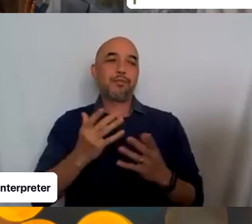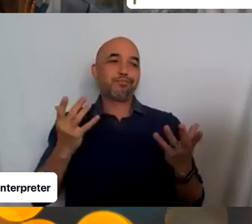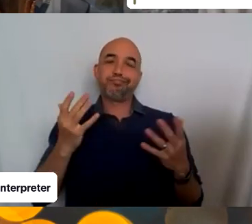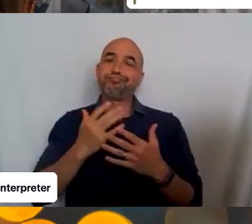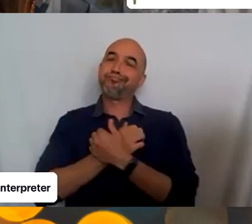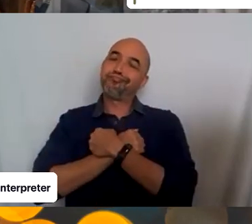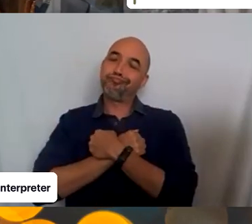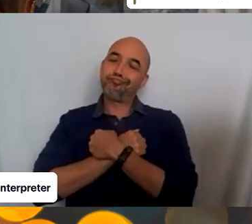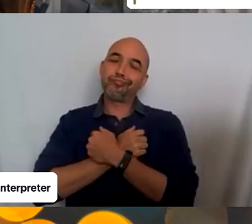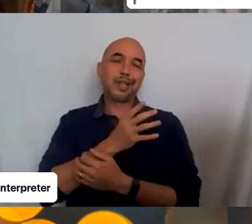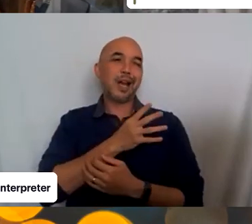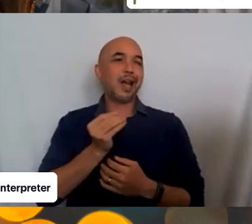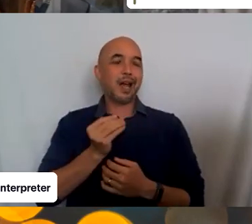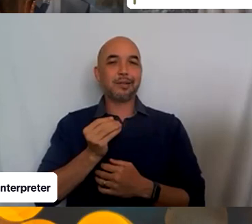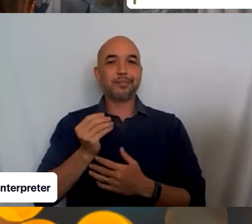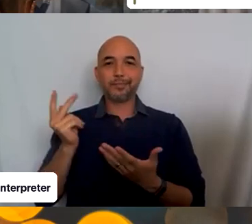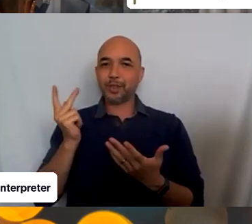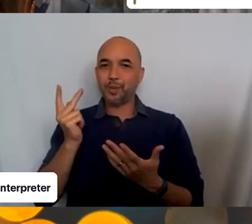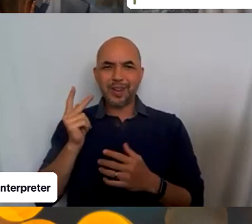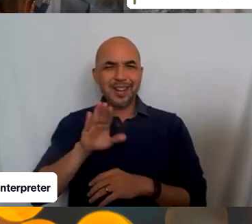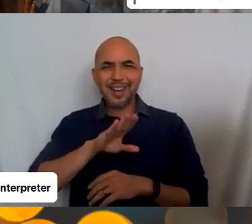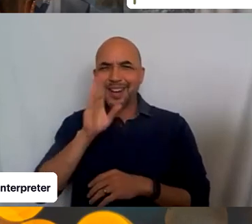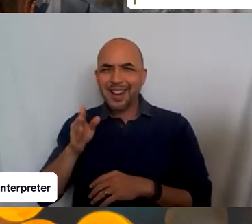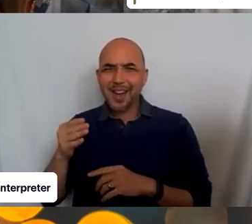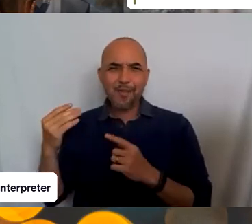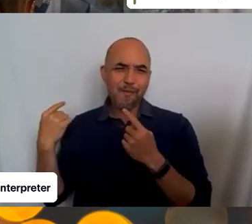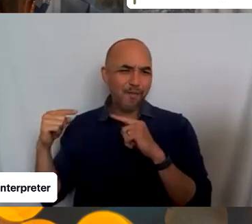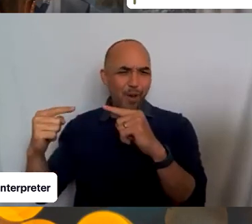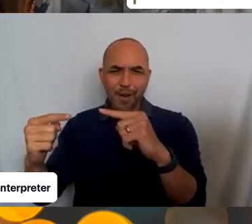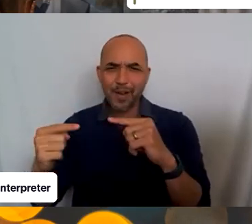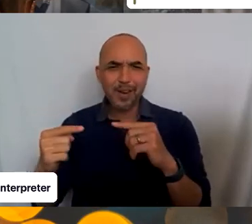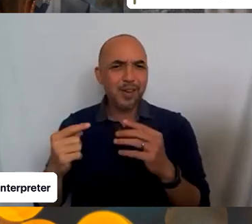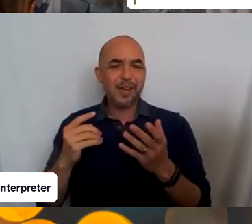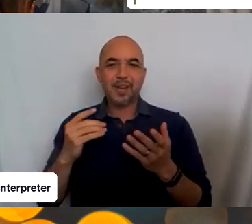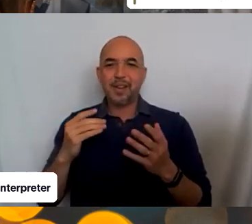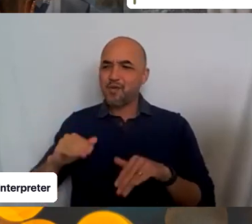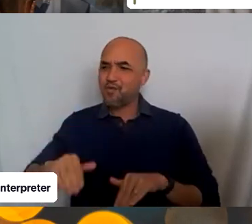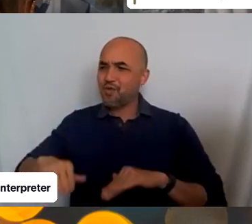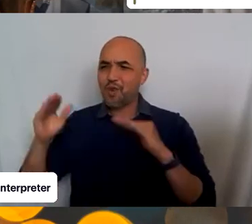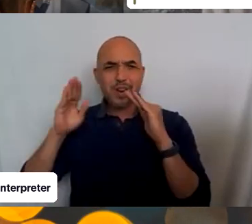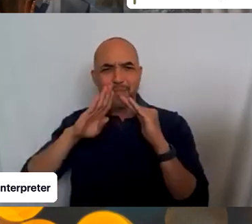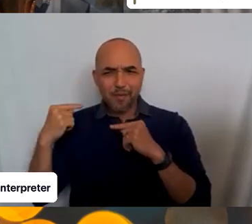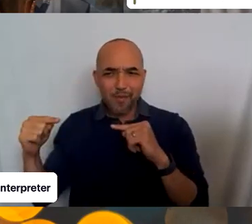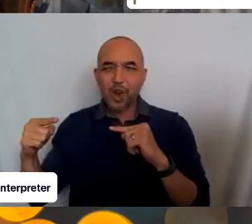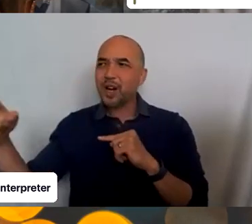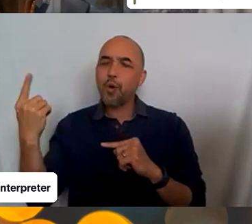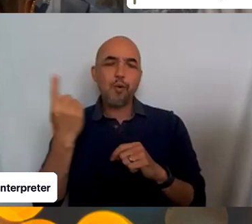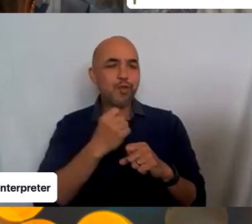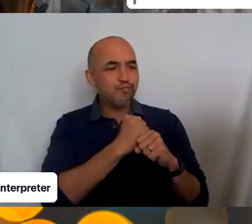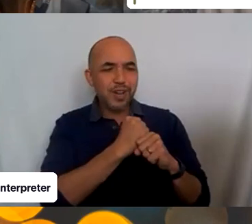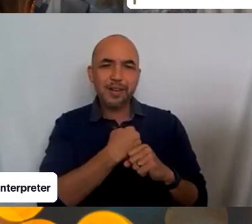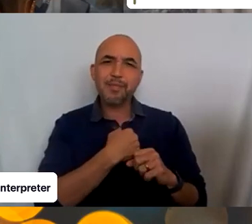And we never fought growing up, and he was very protective of me. He took care of